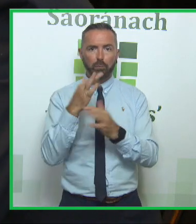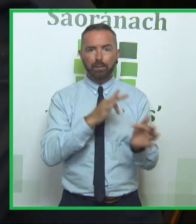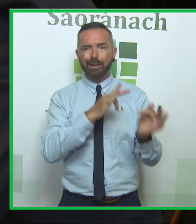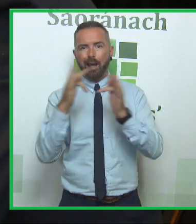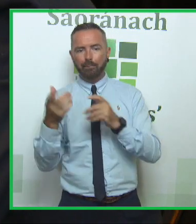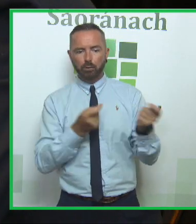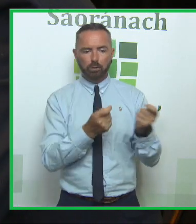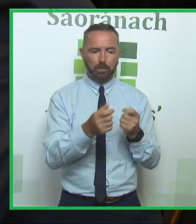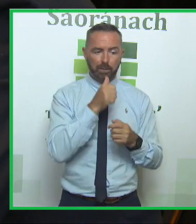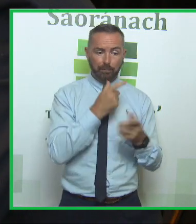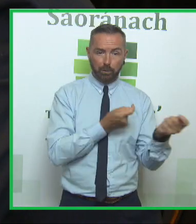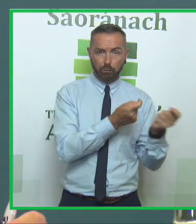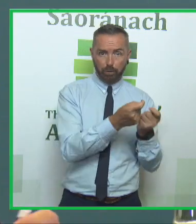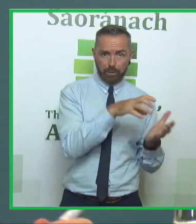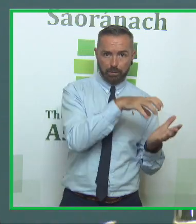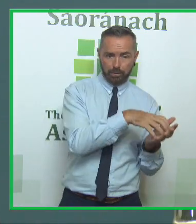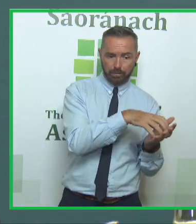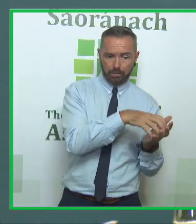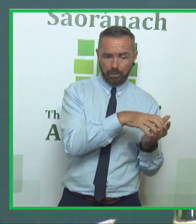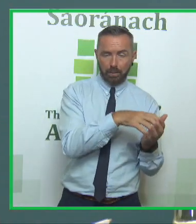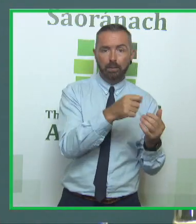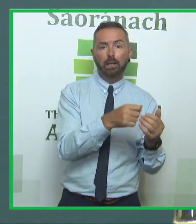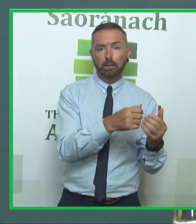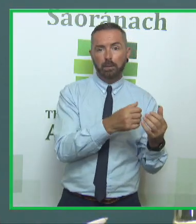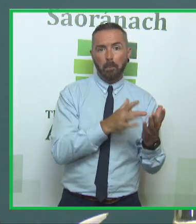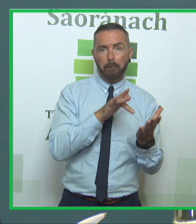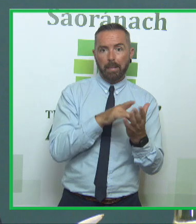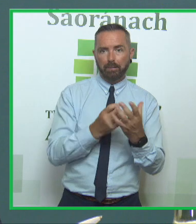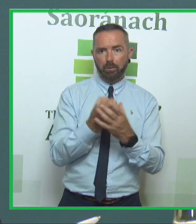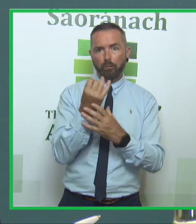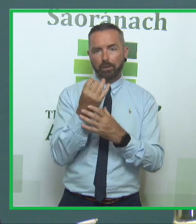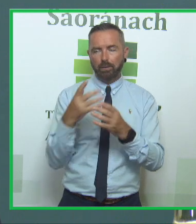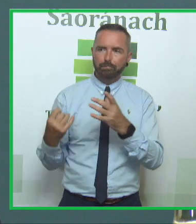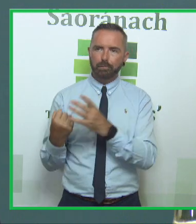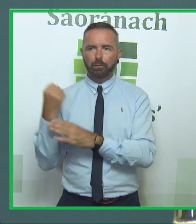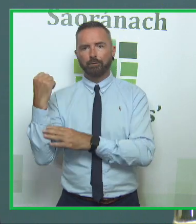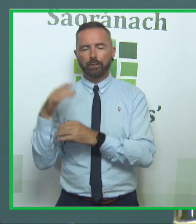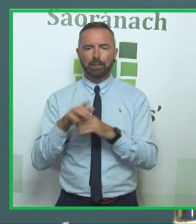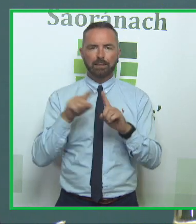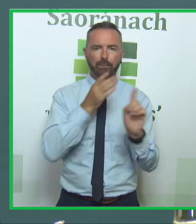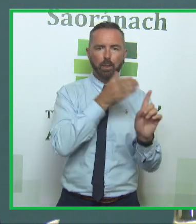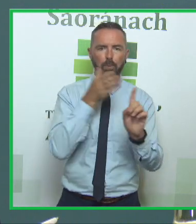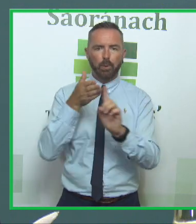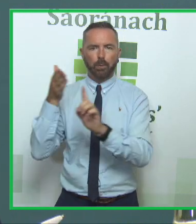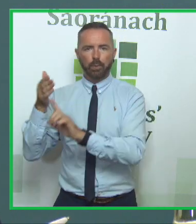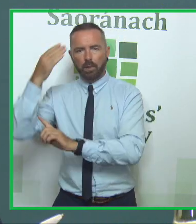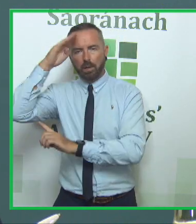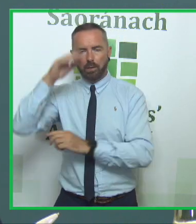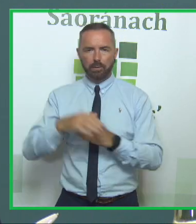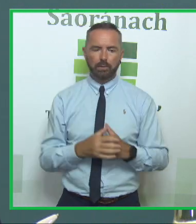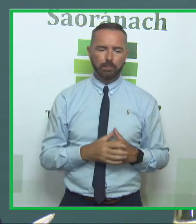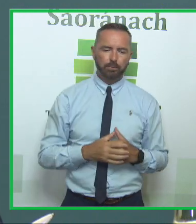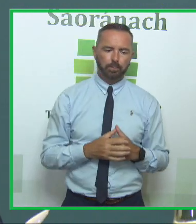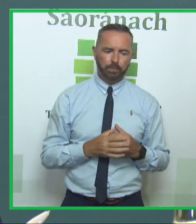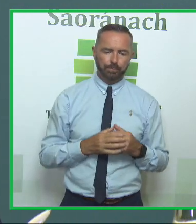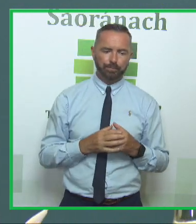treatment and needs a completely different approach, I think, in Ireland. There was